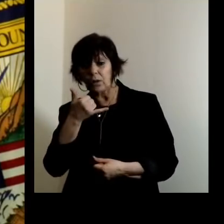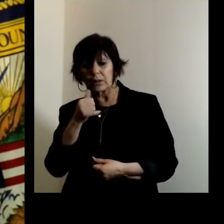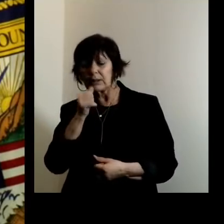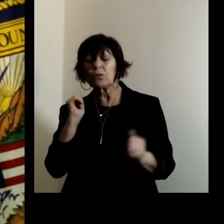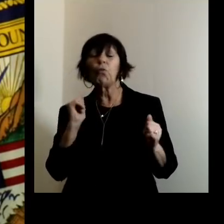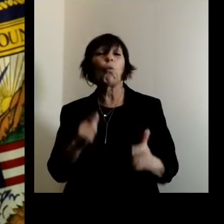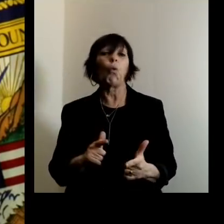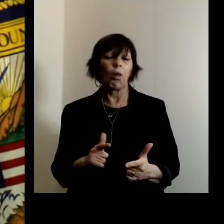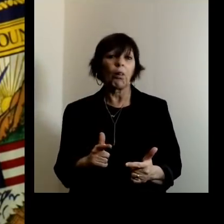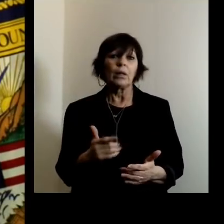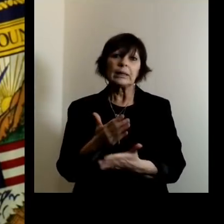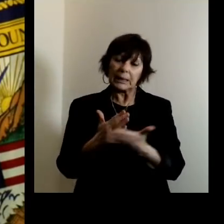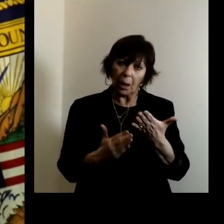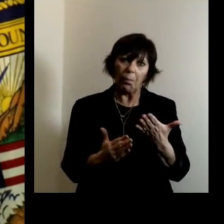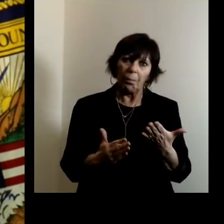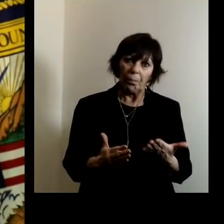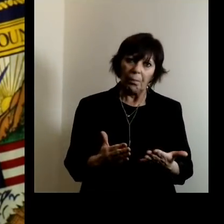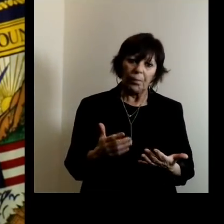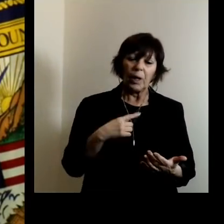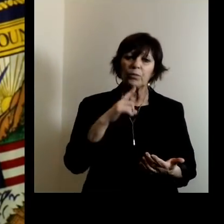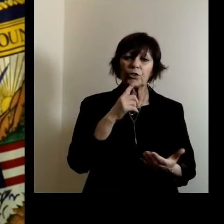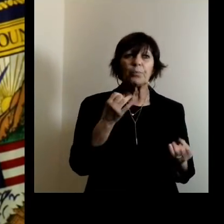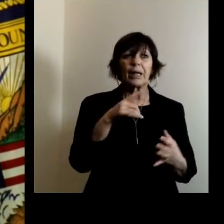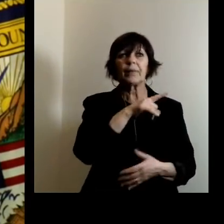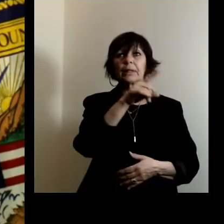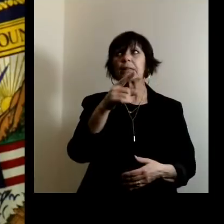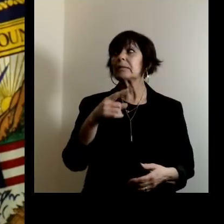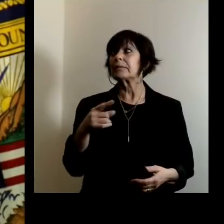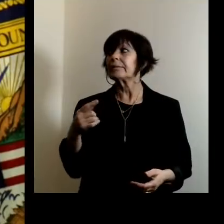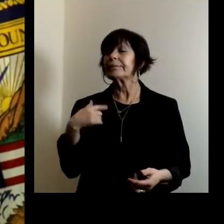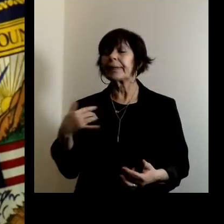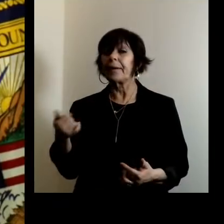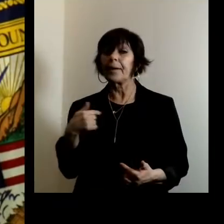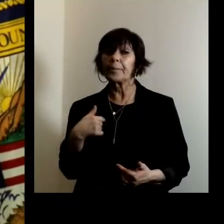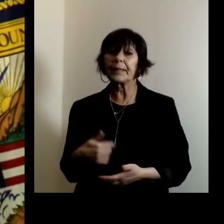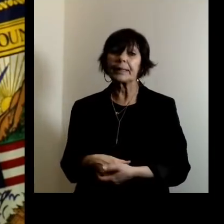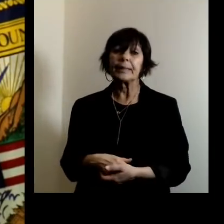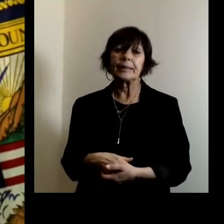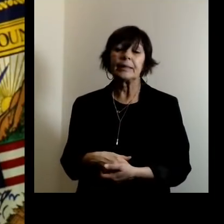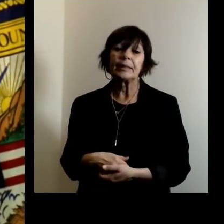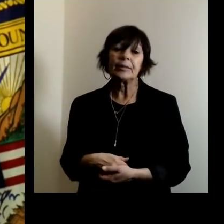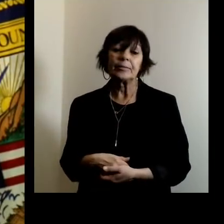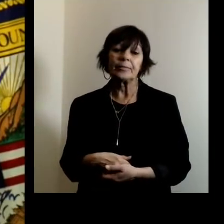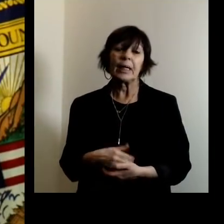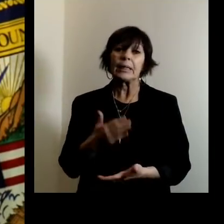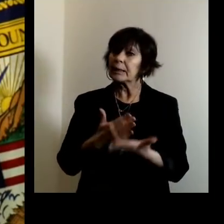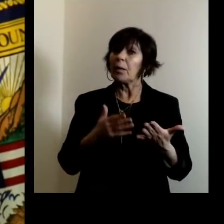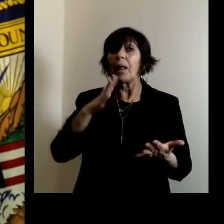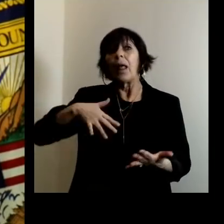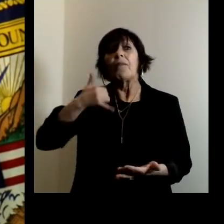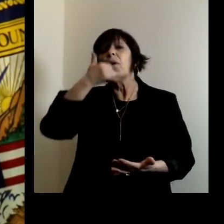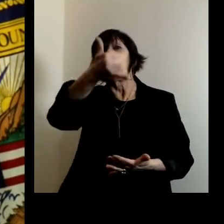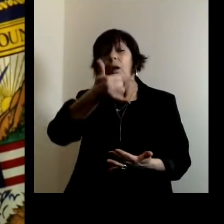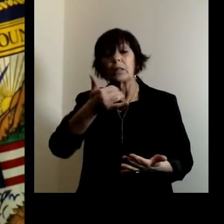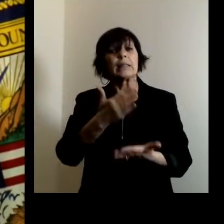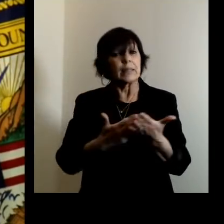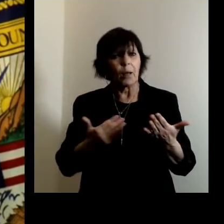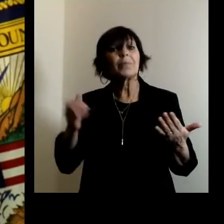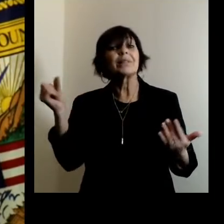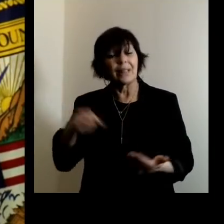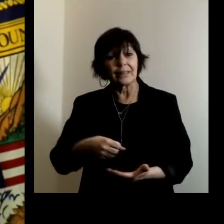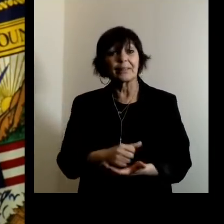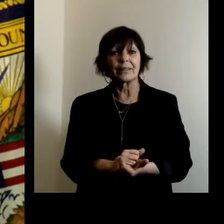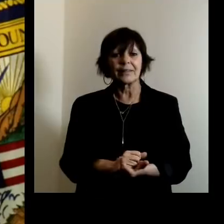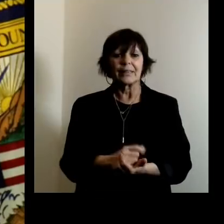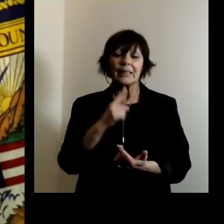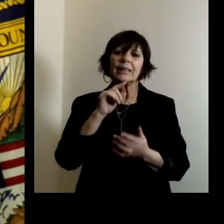all have, and that's why I'm sure there's a lot of them that are out there that's saying I haven't gotten a call, and they haven't probably gotten a call, but some have. And